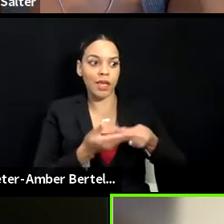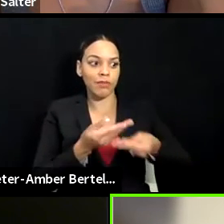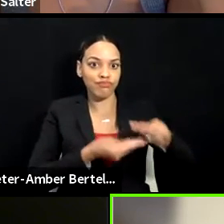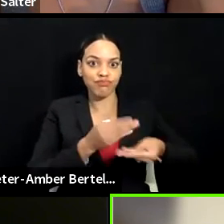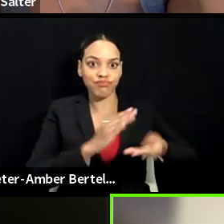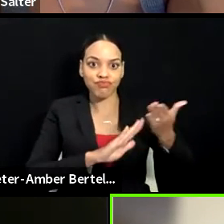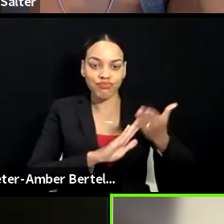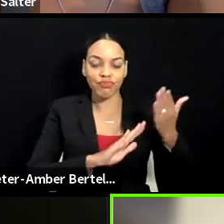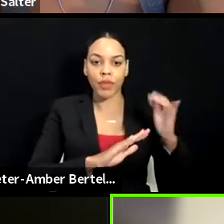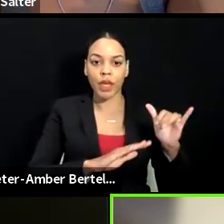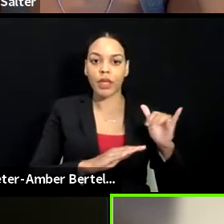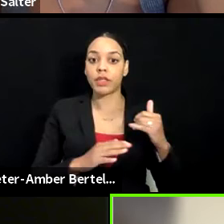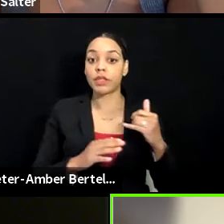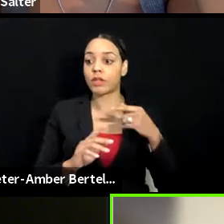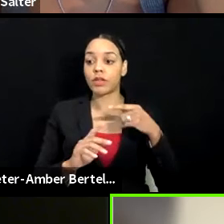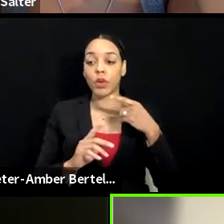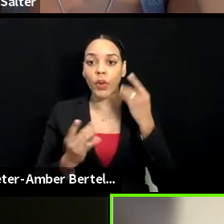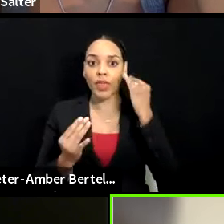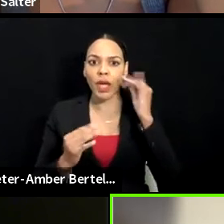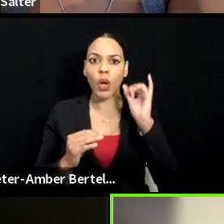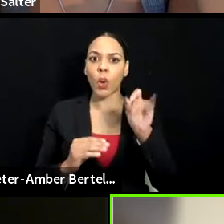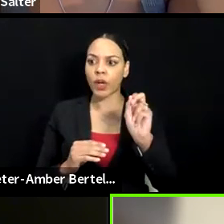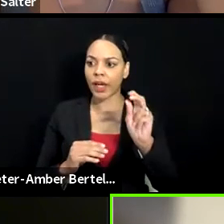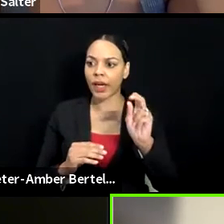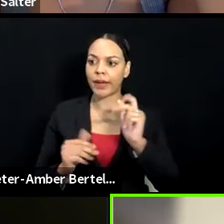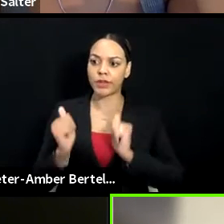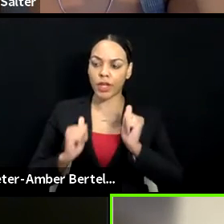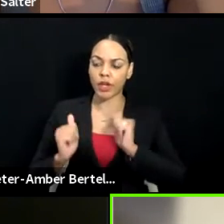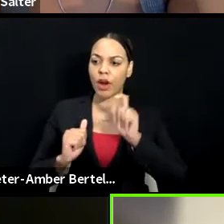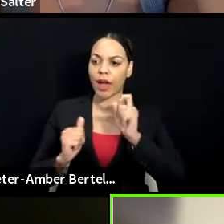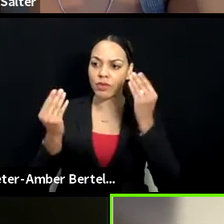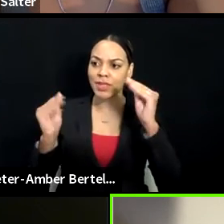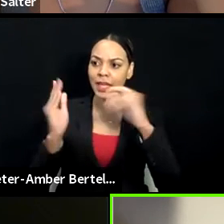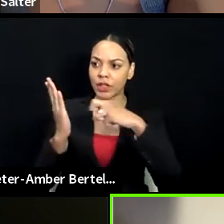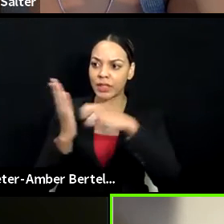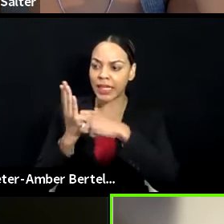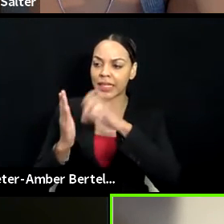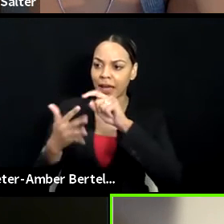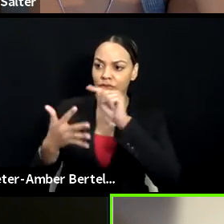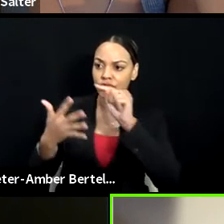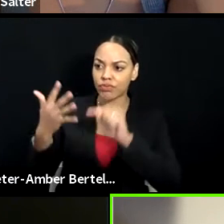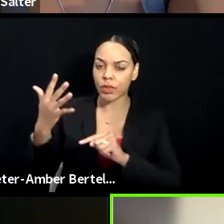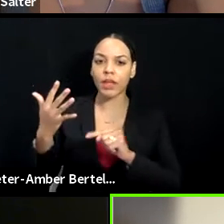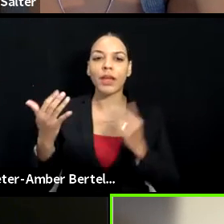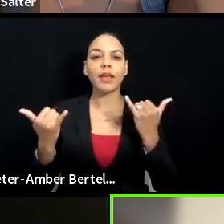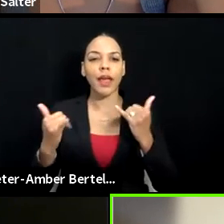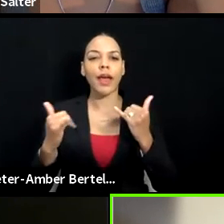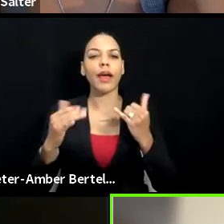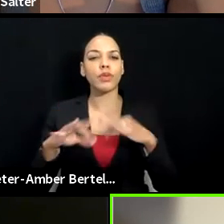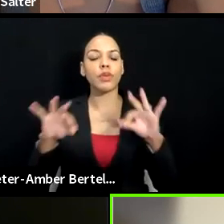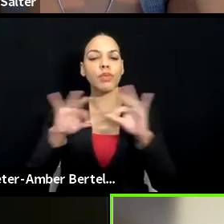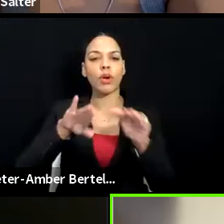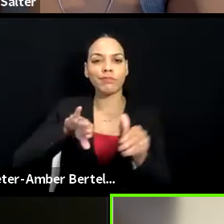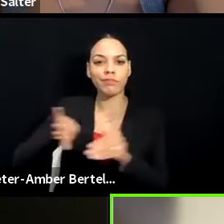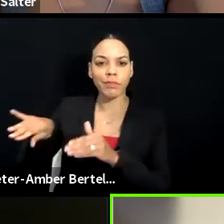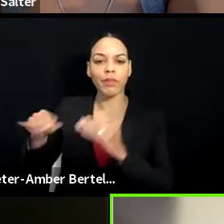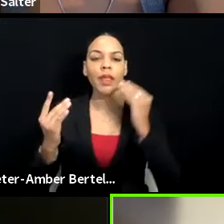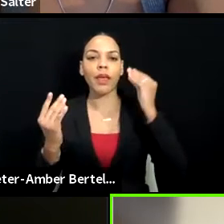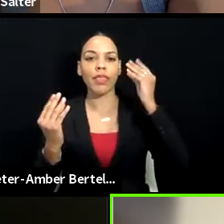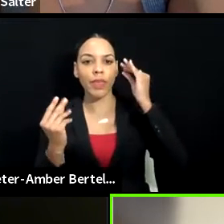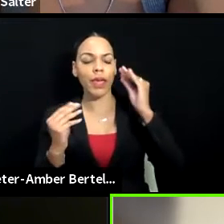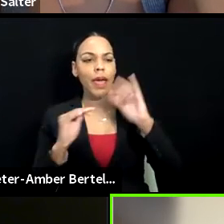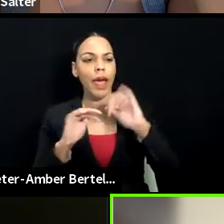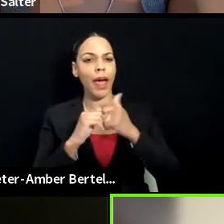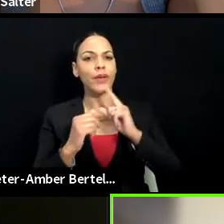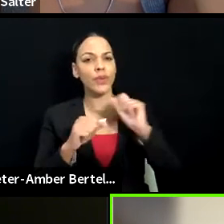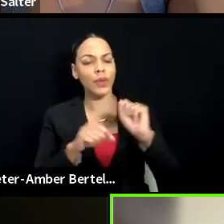just have to sell tickets and it has to be done this way, I think we do need to start thinking about how do we